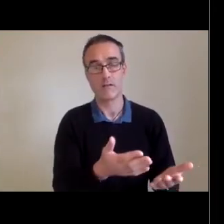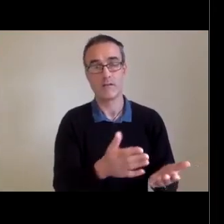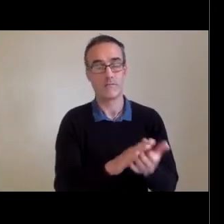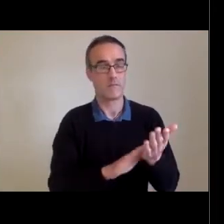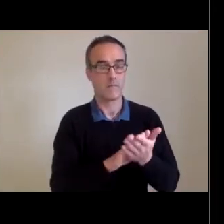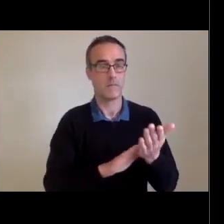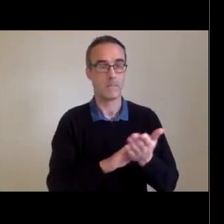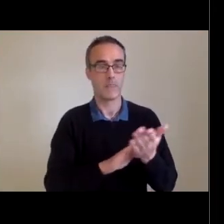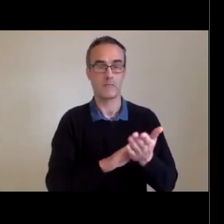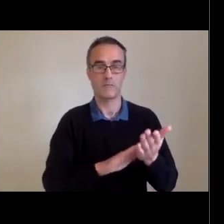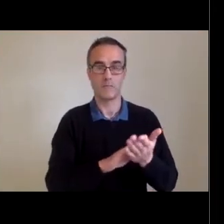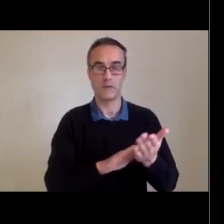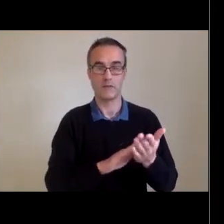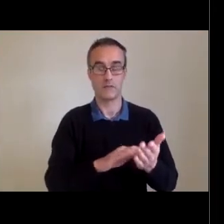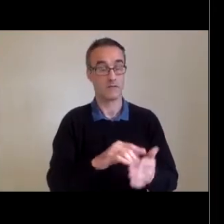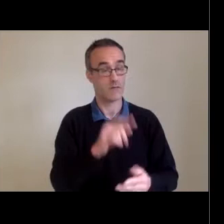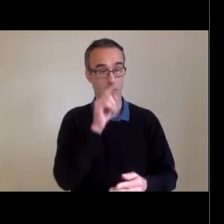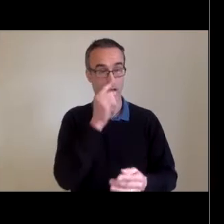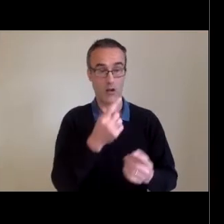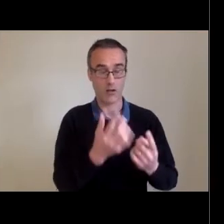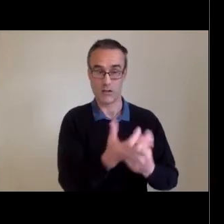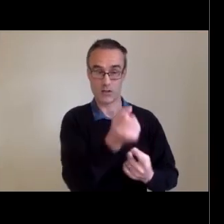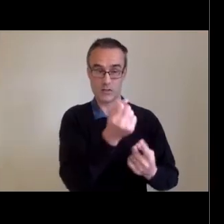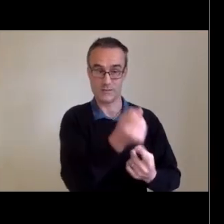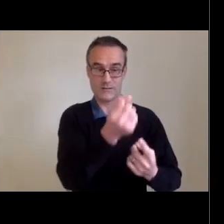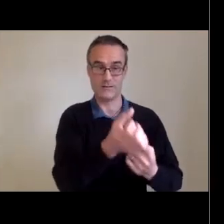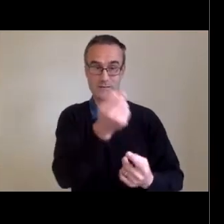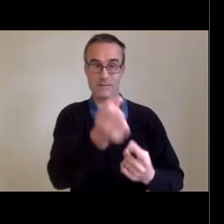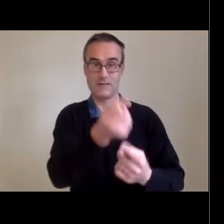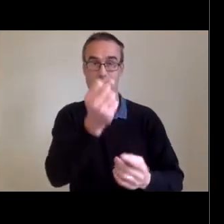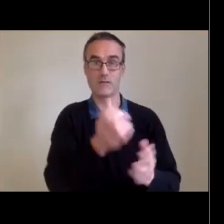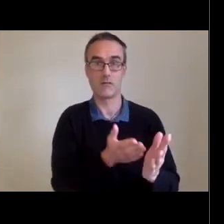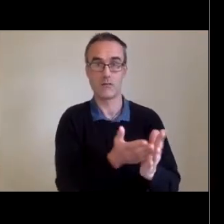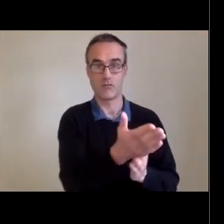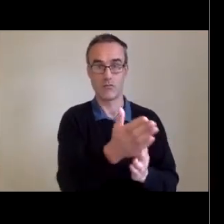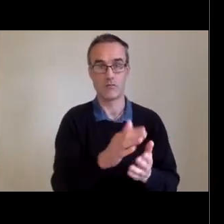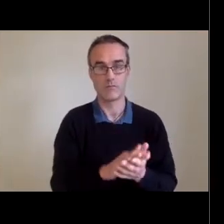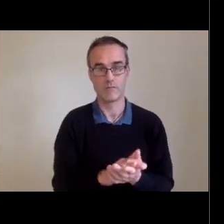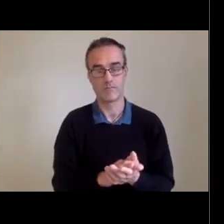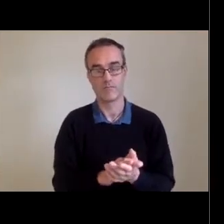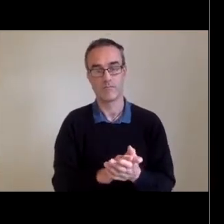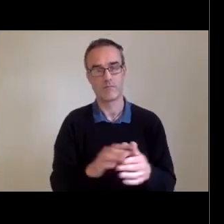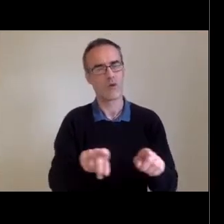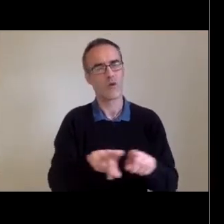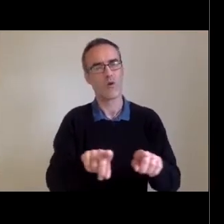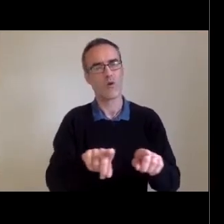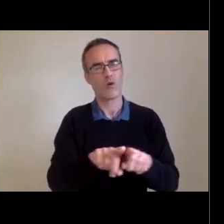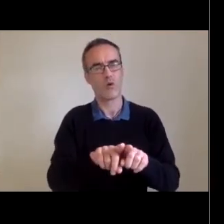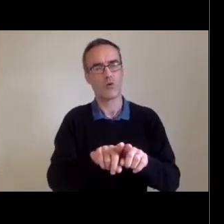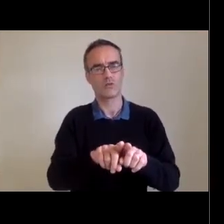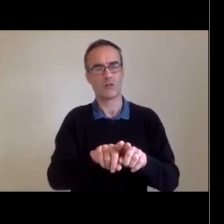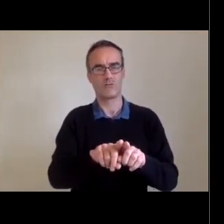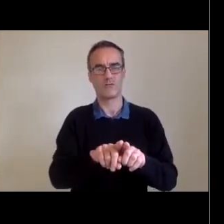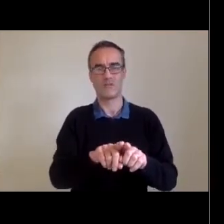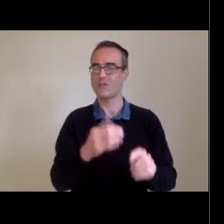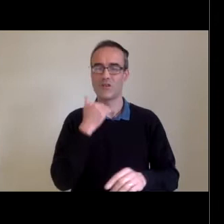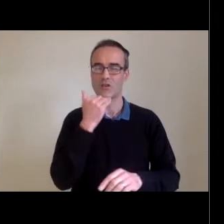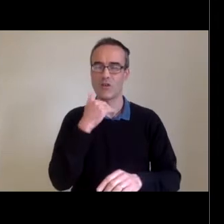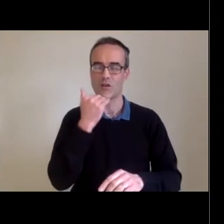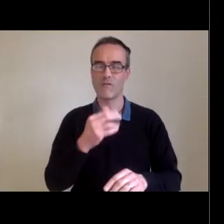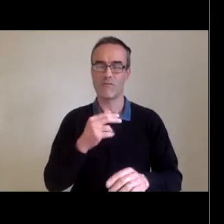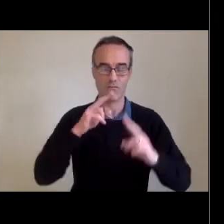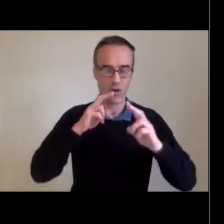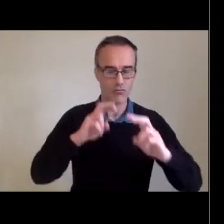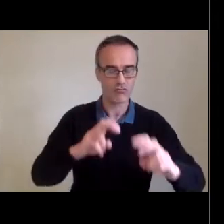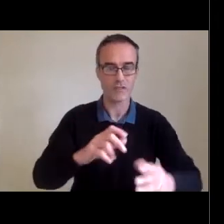say they are well over the top. There's also the lack of established research centers or laboratories. And even